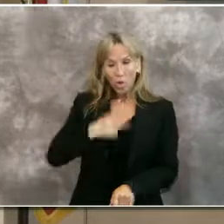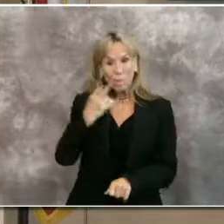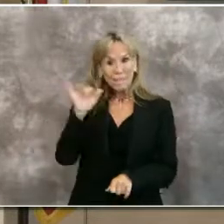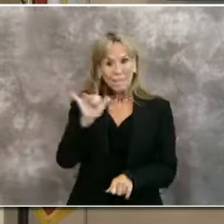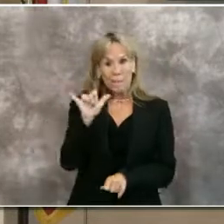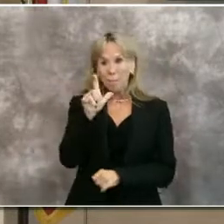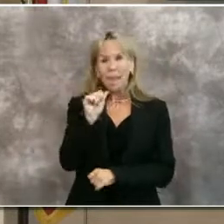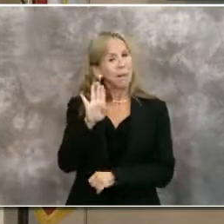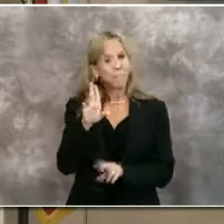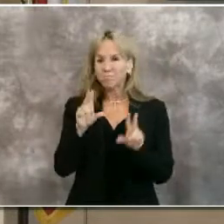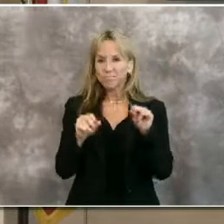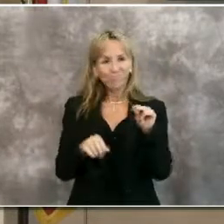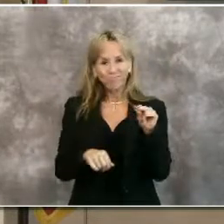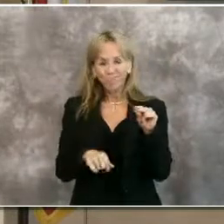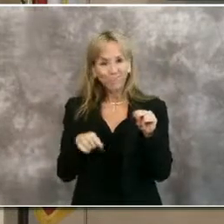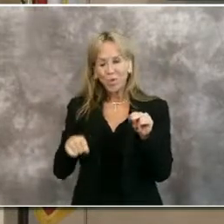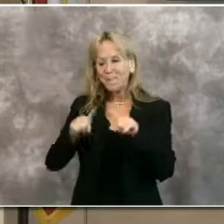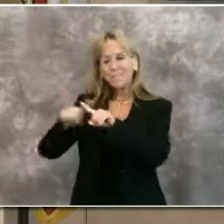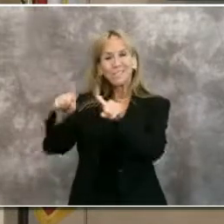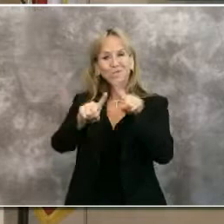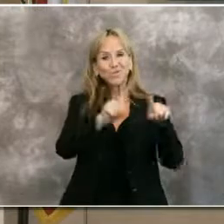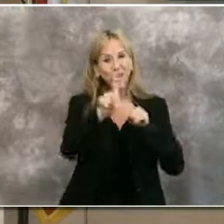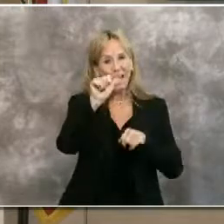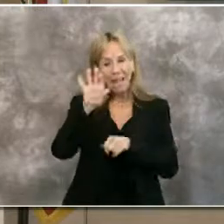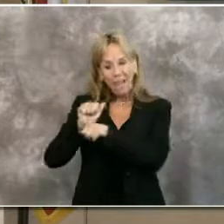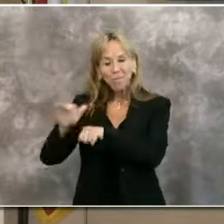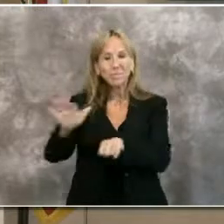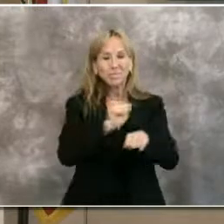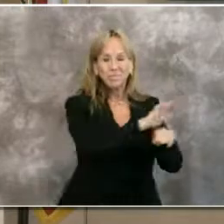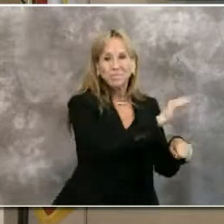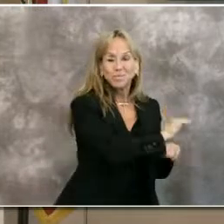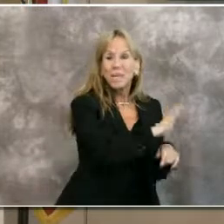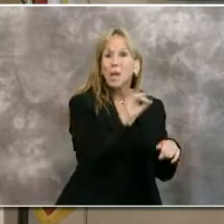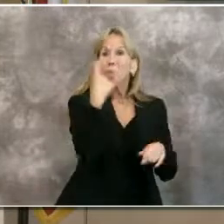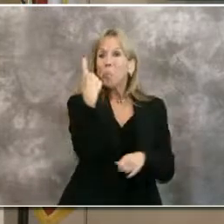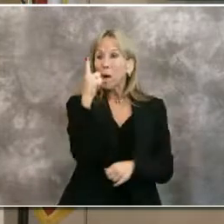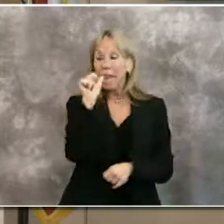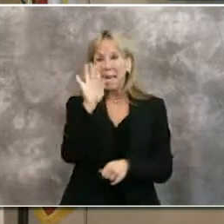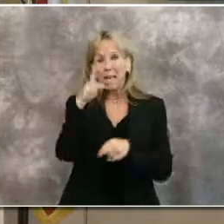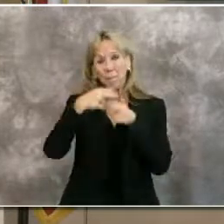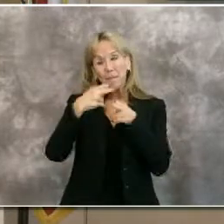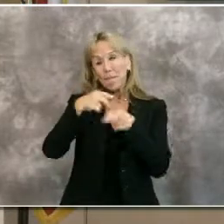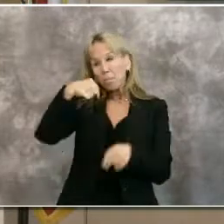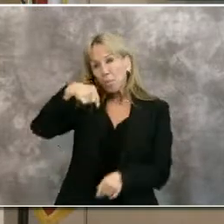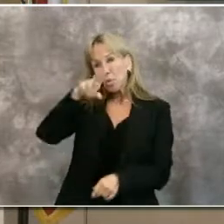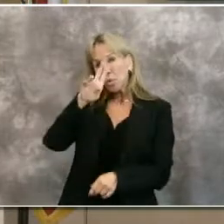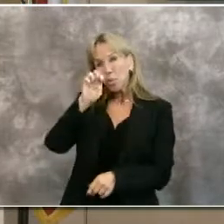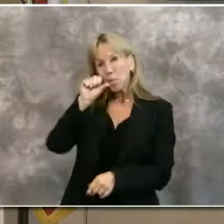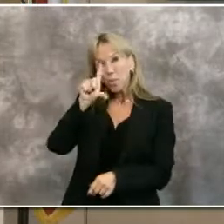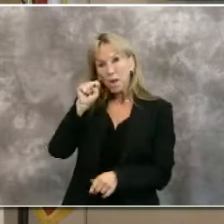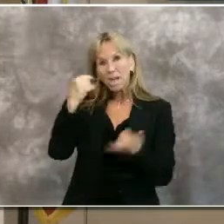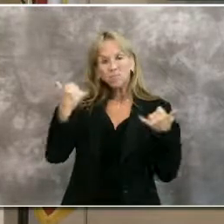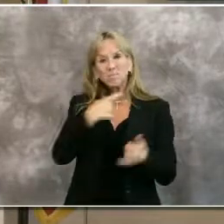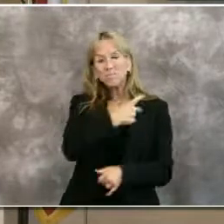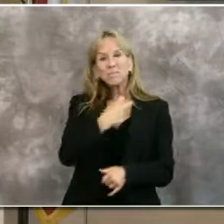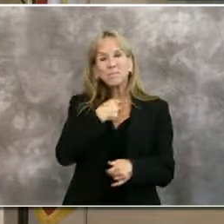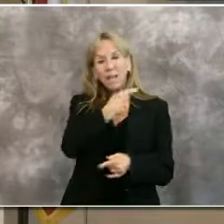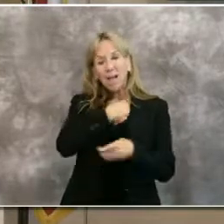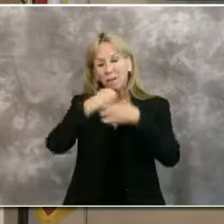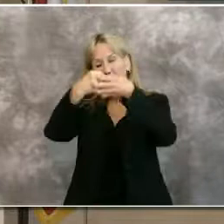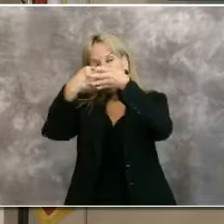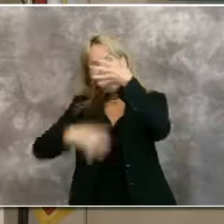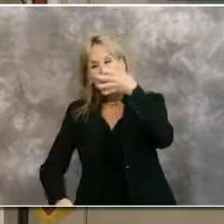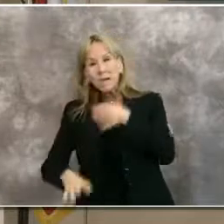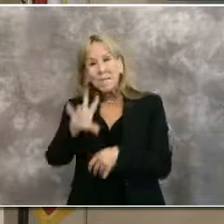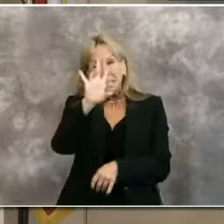shared by Quest that they're very backlogged. They're about 7-10 days out in their results. We know that's not